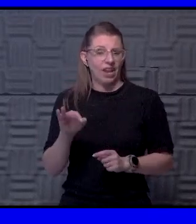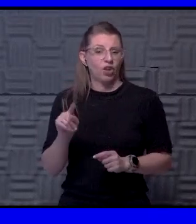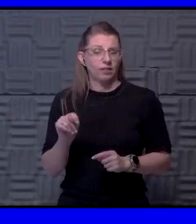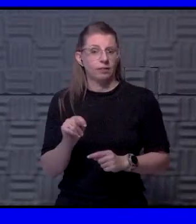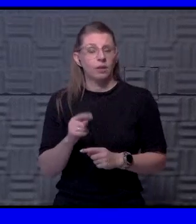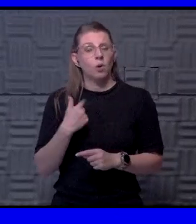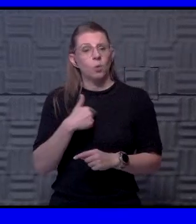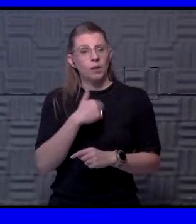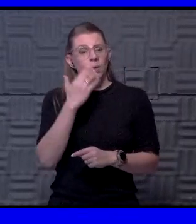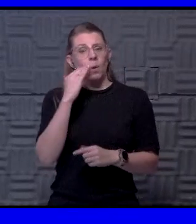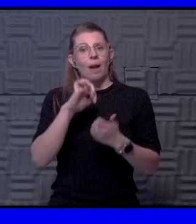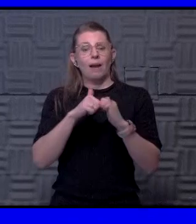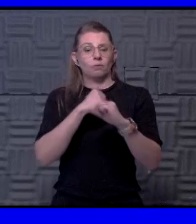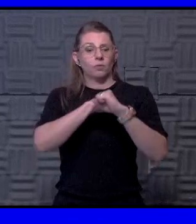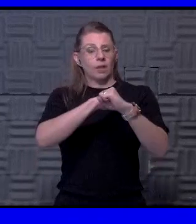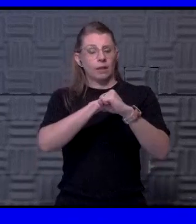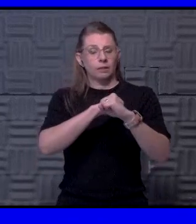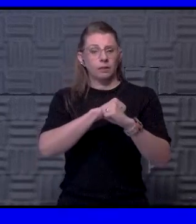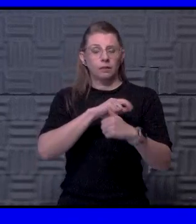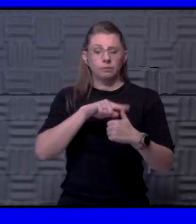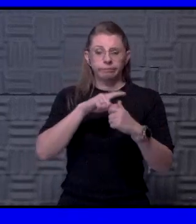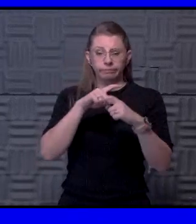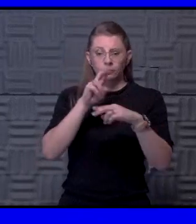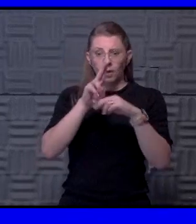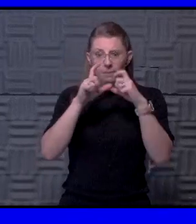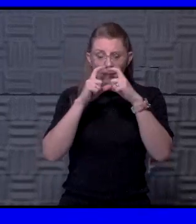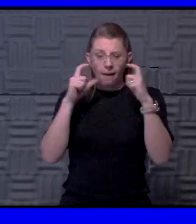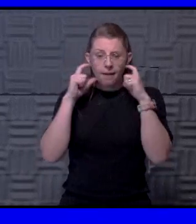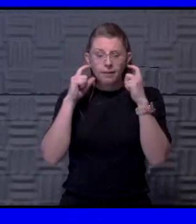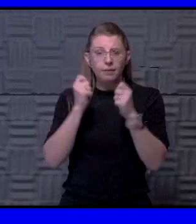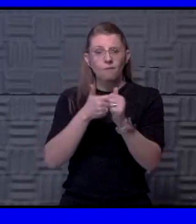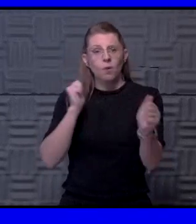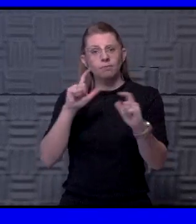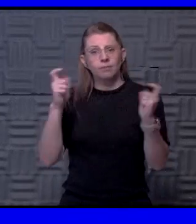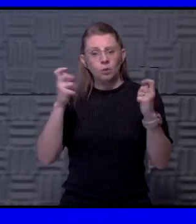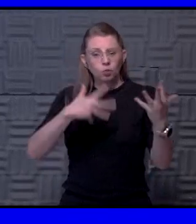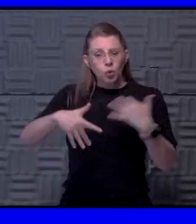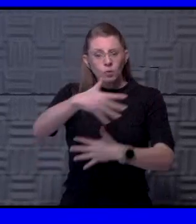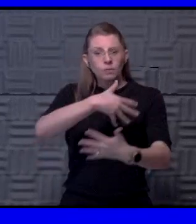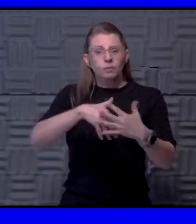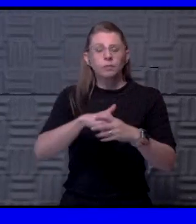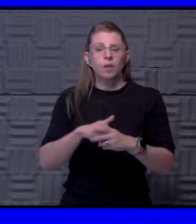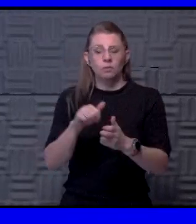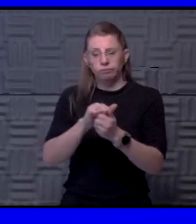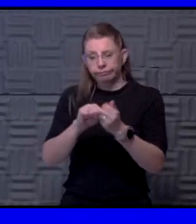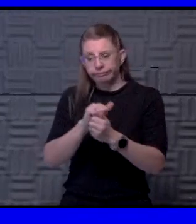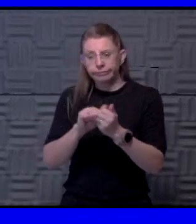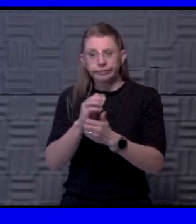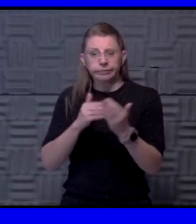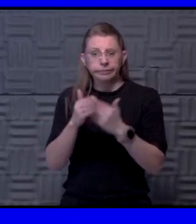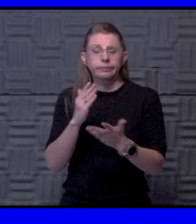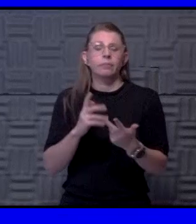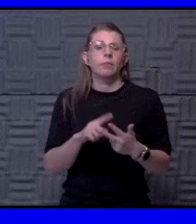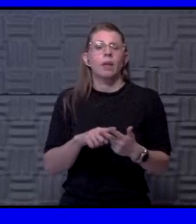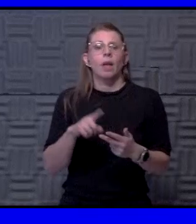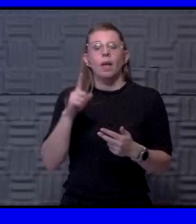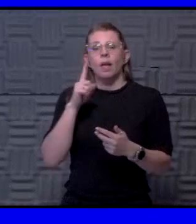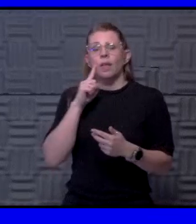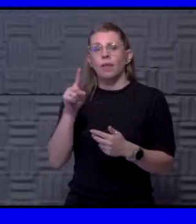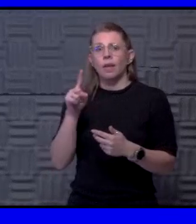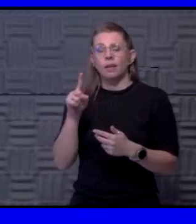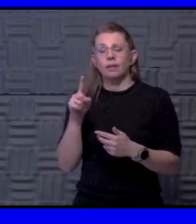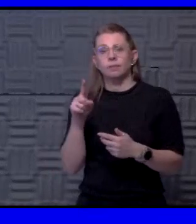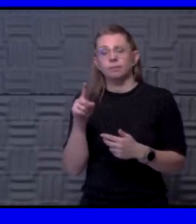protect ourselves from it. That's masking, distancing, not meeting in large groups. I think the vaccine component is one component of that.